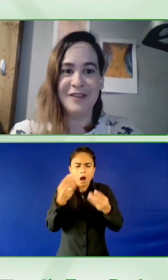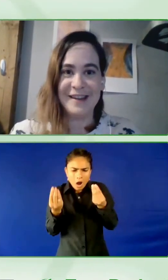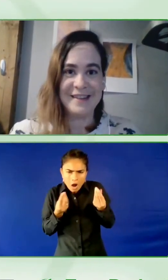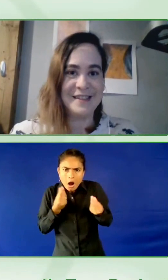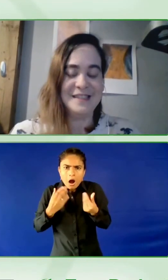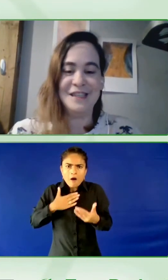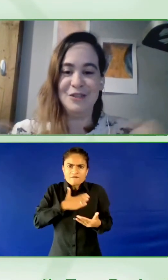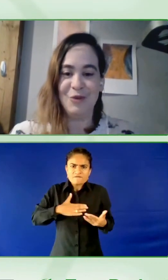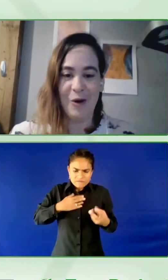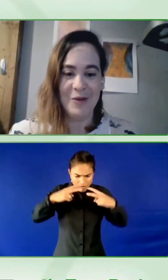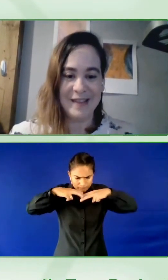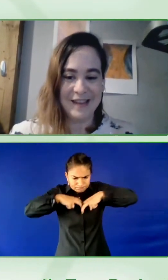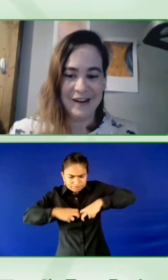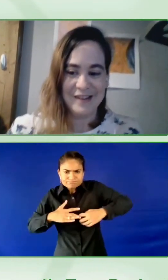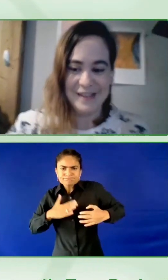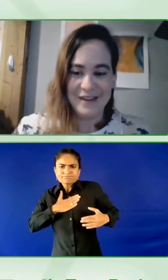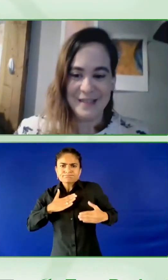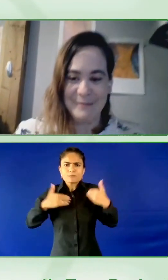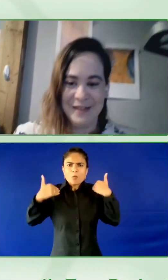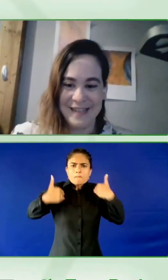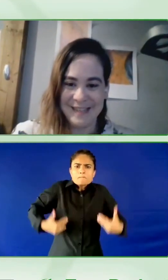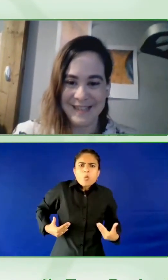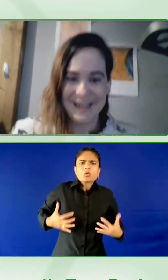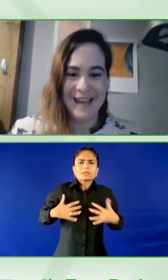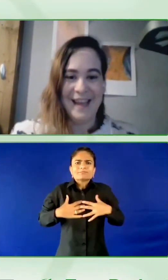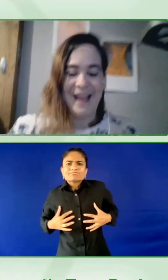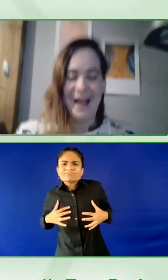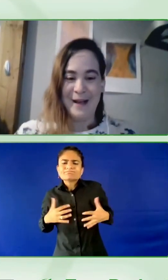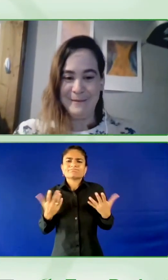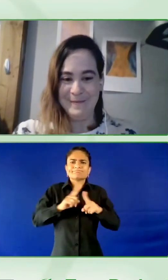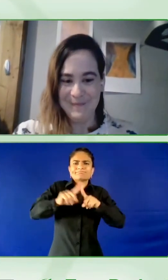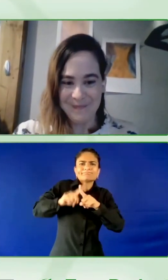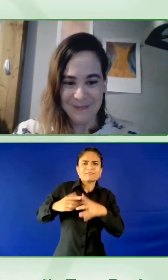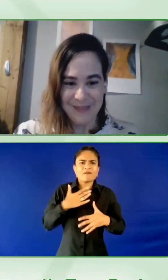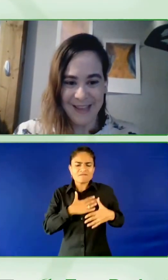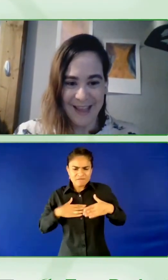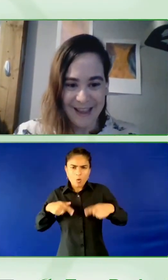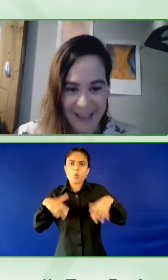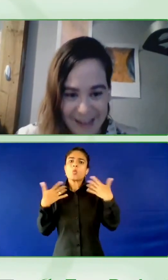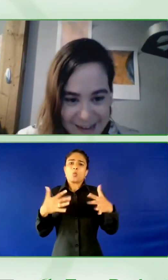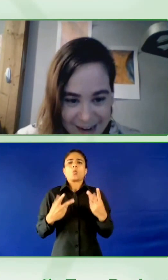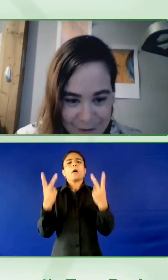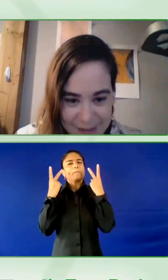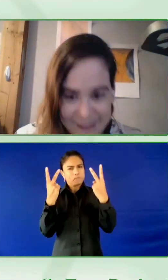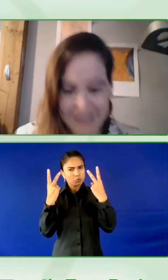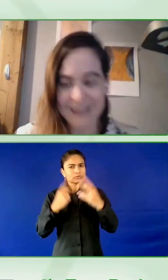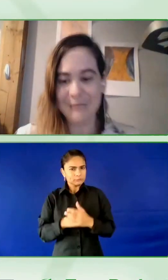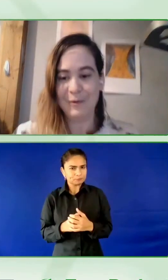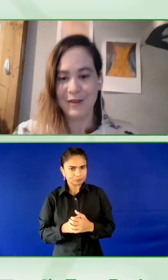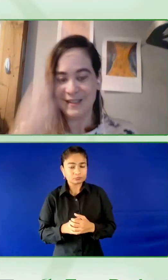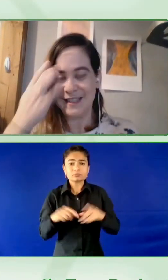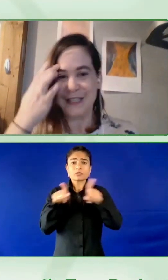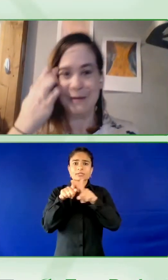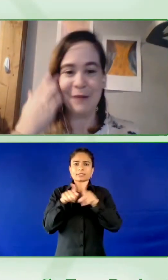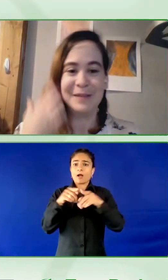continue learning and continue growing their experience. Yeah, and I really think it's important to teach about